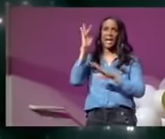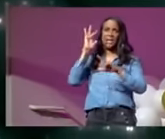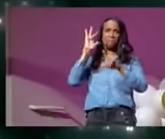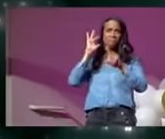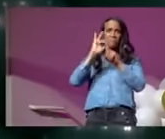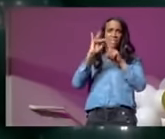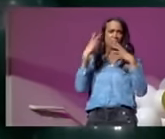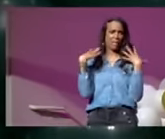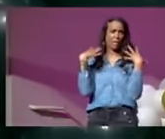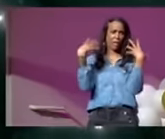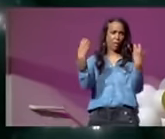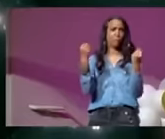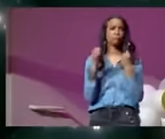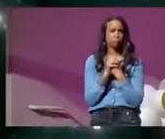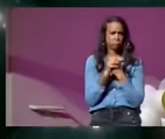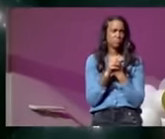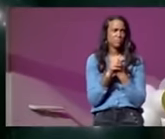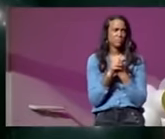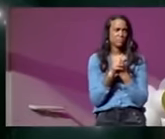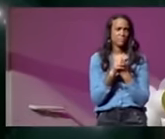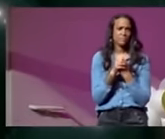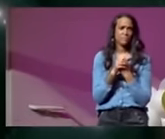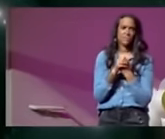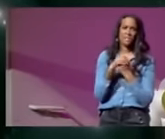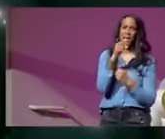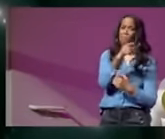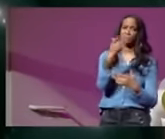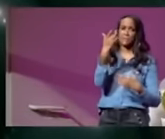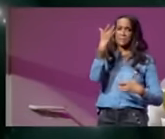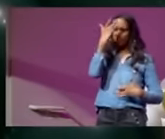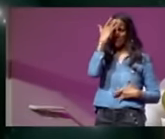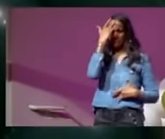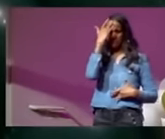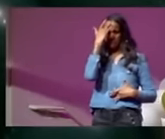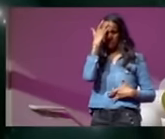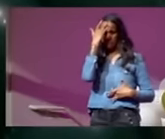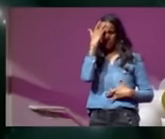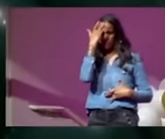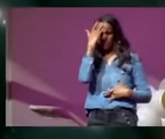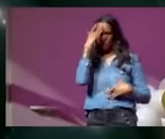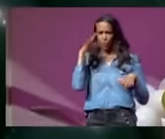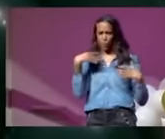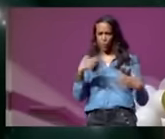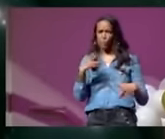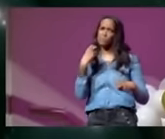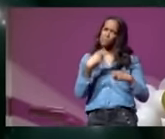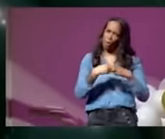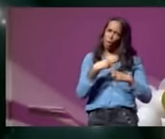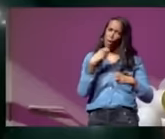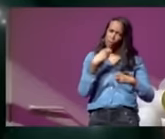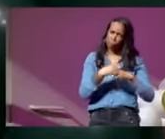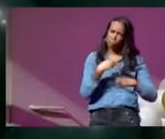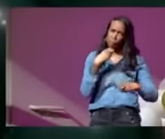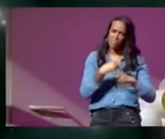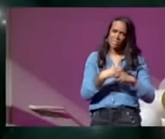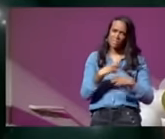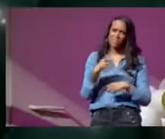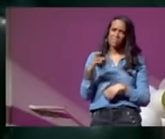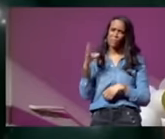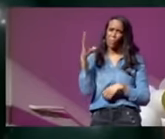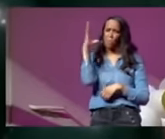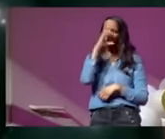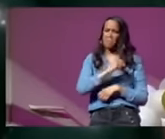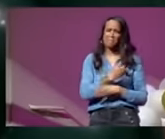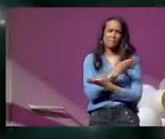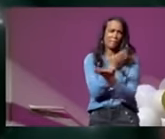praying. This thing, it knocked me down, and it was rough. And so missing